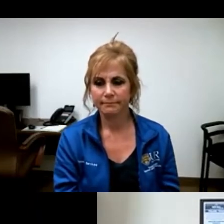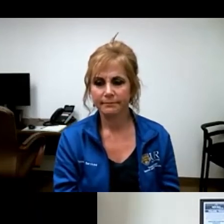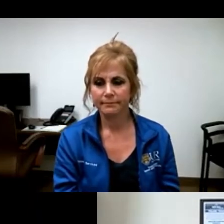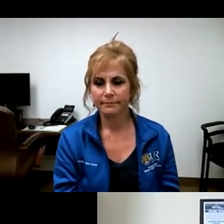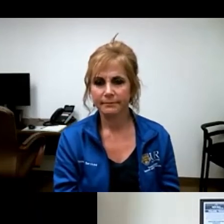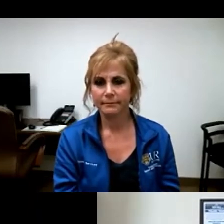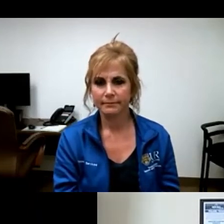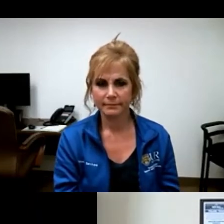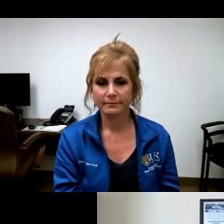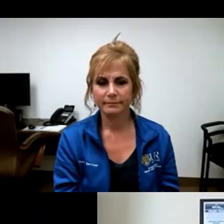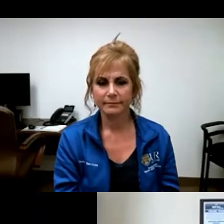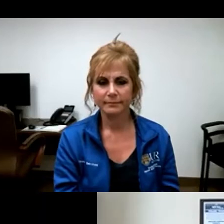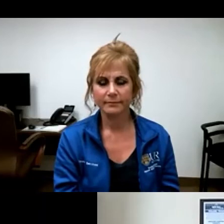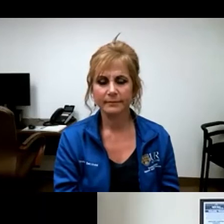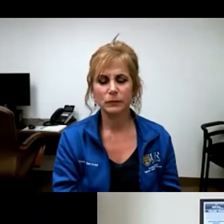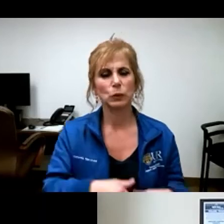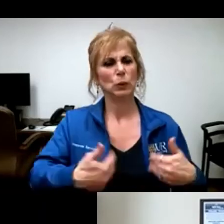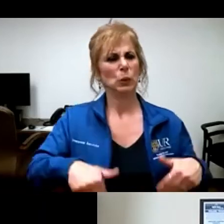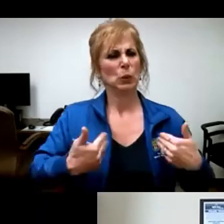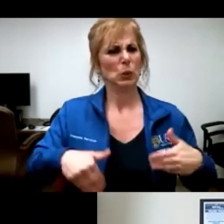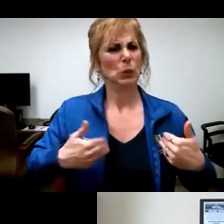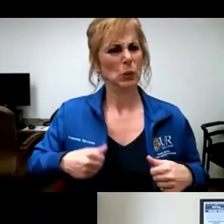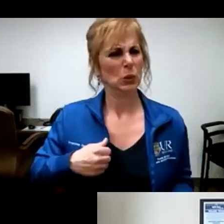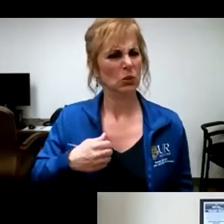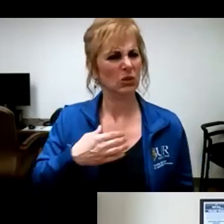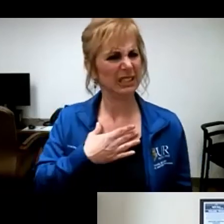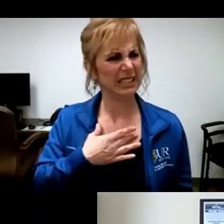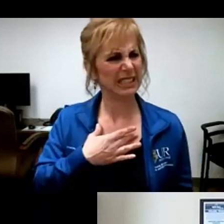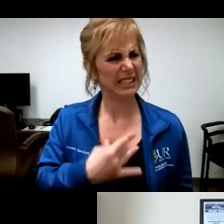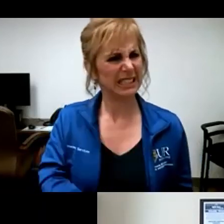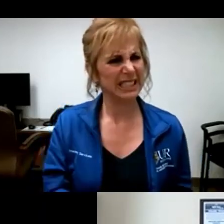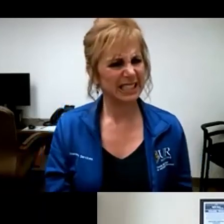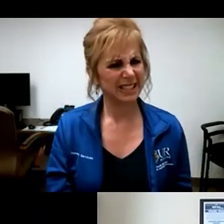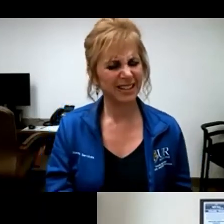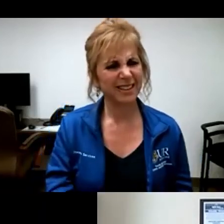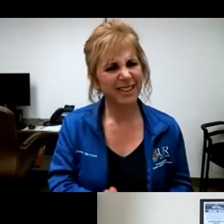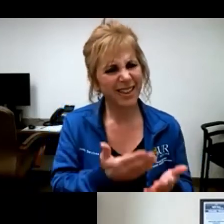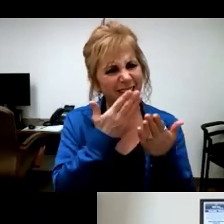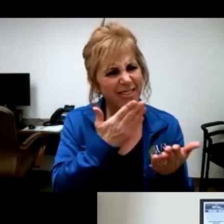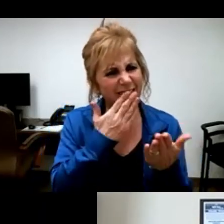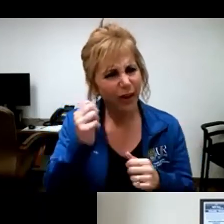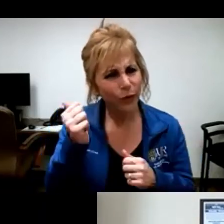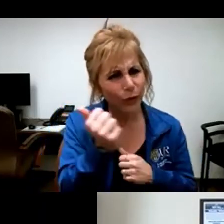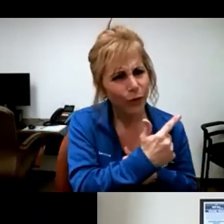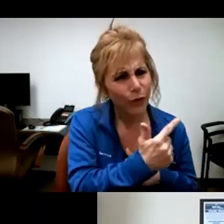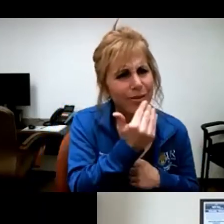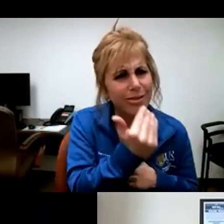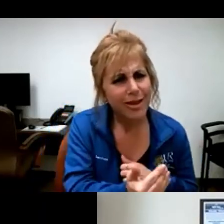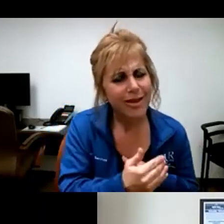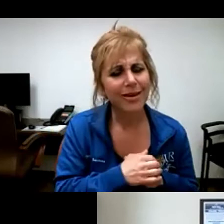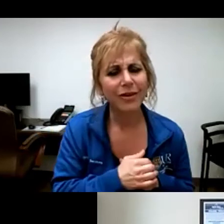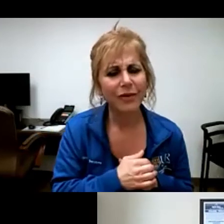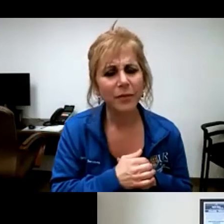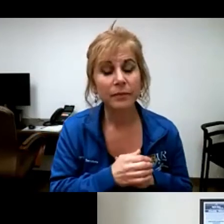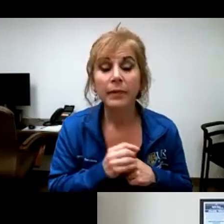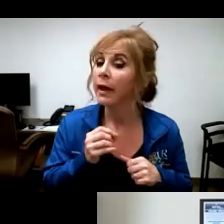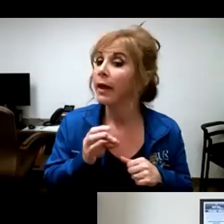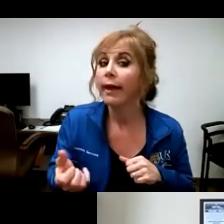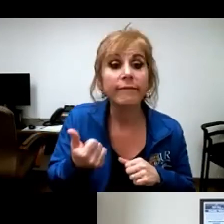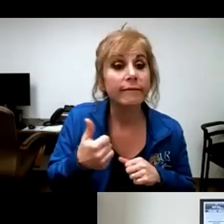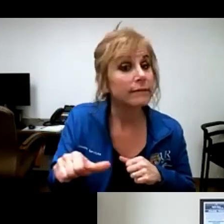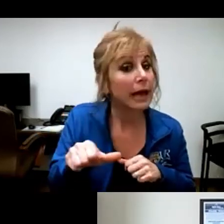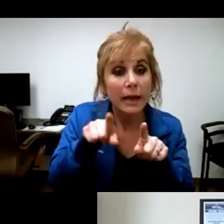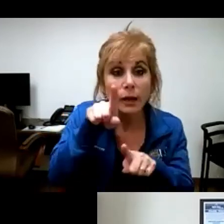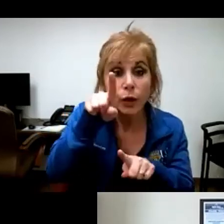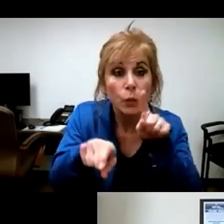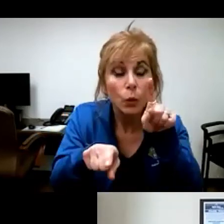Thank you for that incredibly interesting presentation. As a reminder to our audience, please enter any questions that